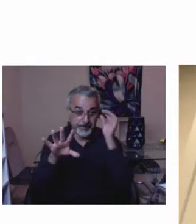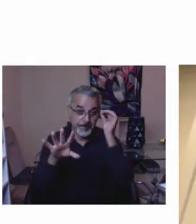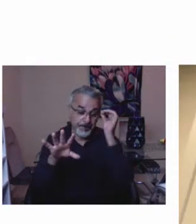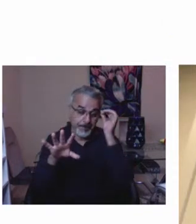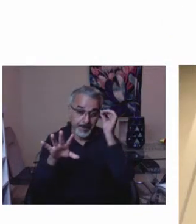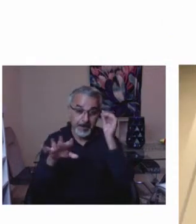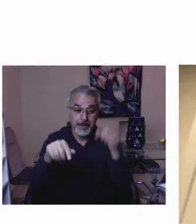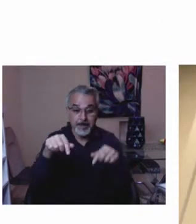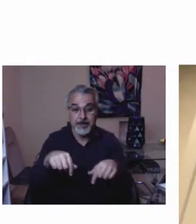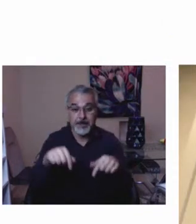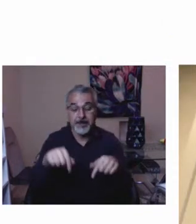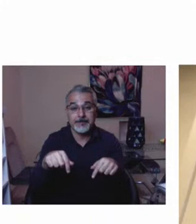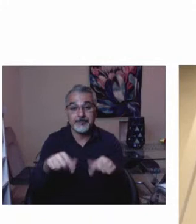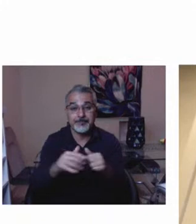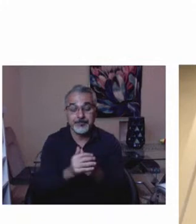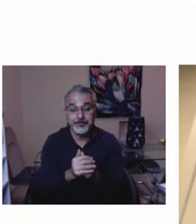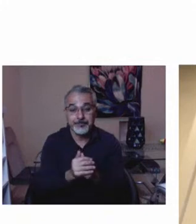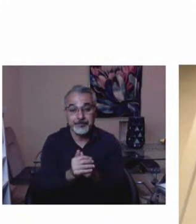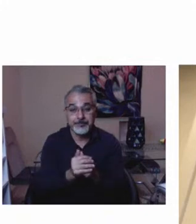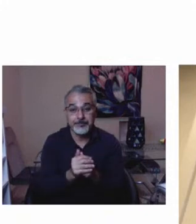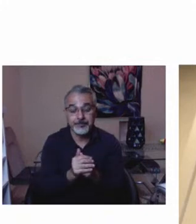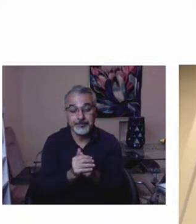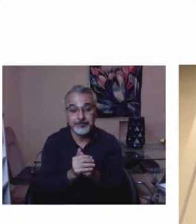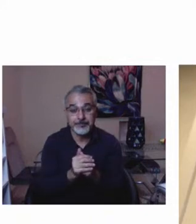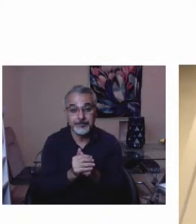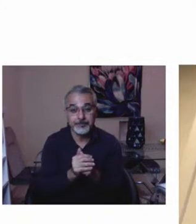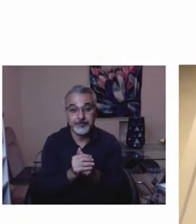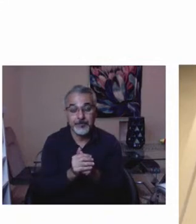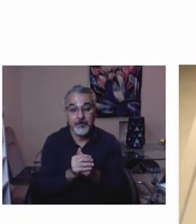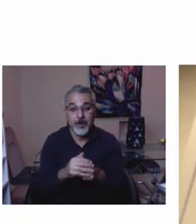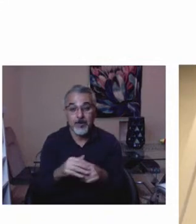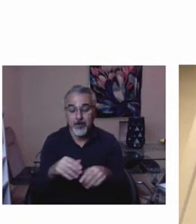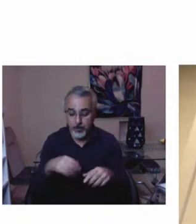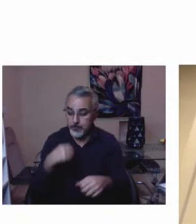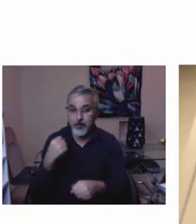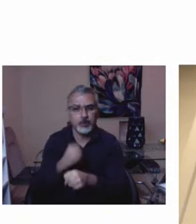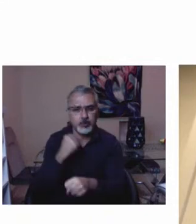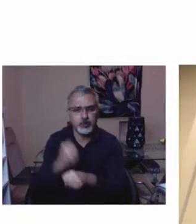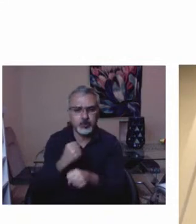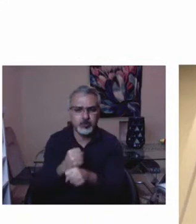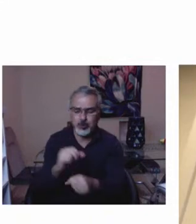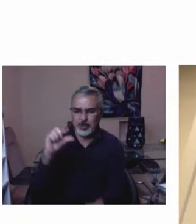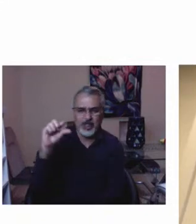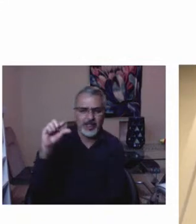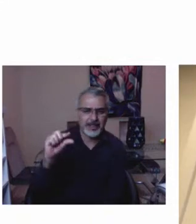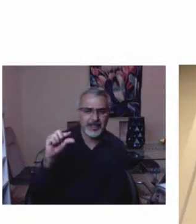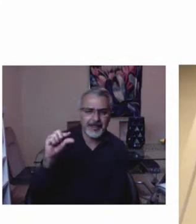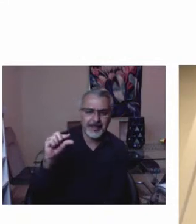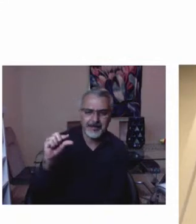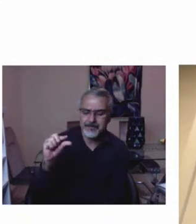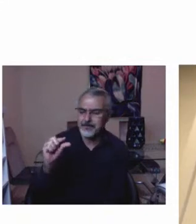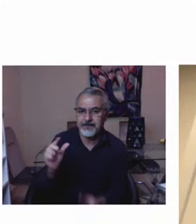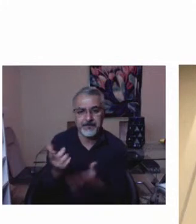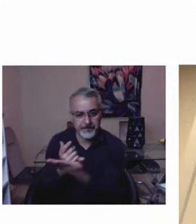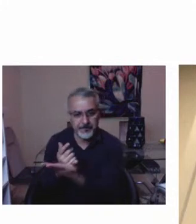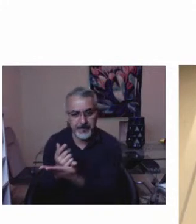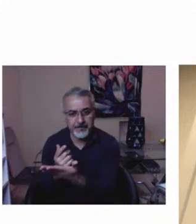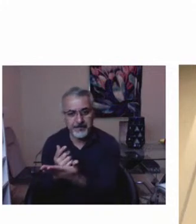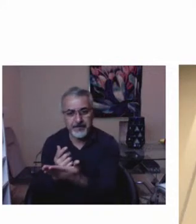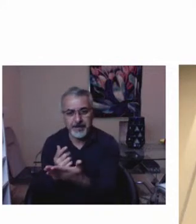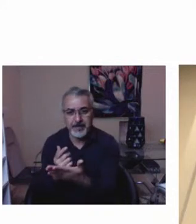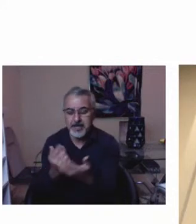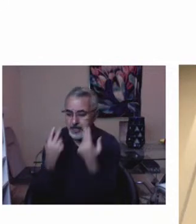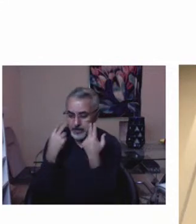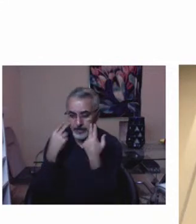of funding, and so we have very limited understanding of how much of this funding is actually going to young people. And that is not